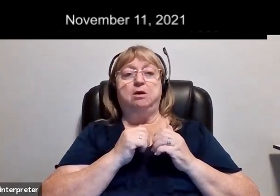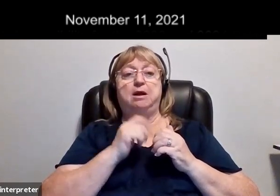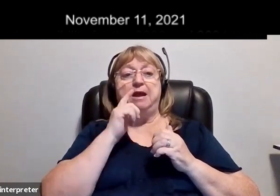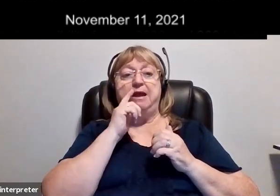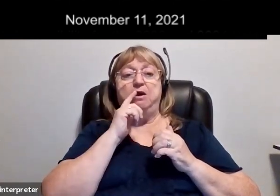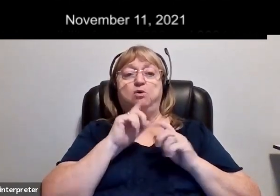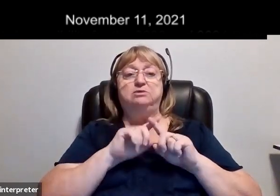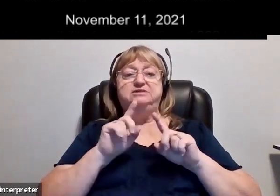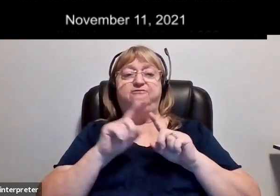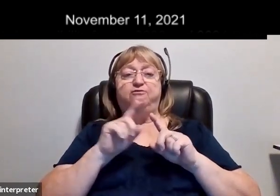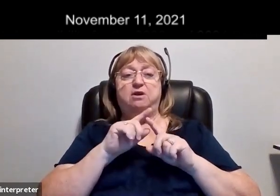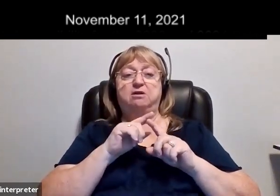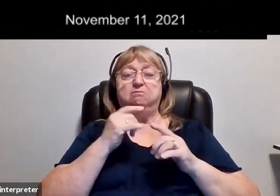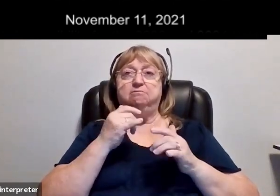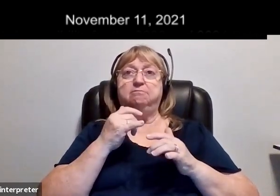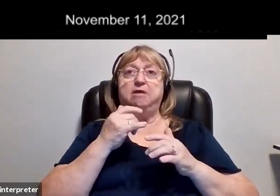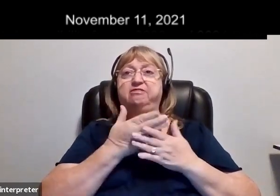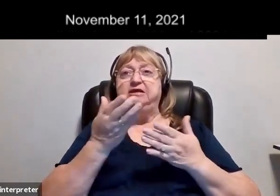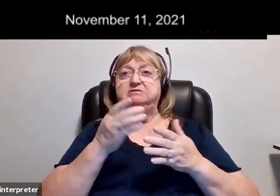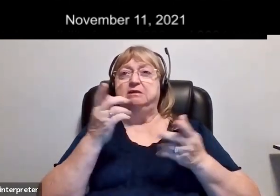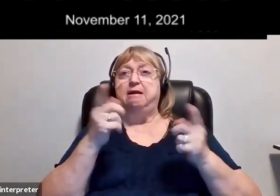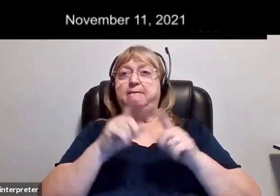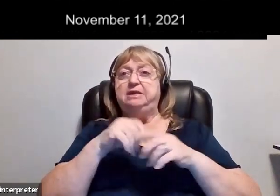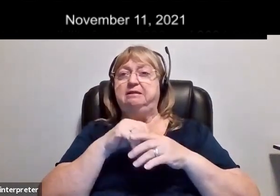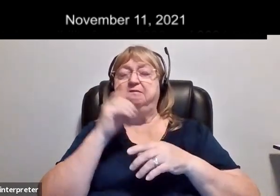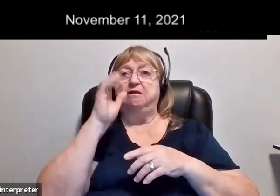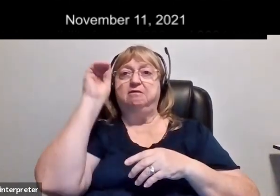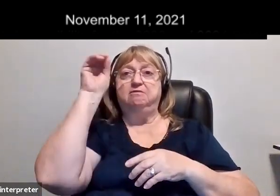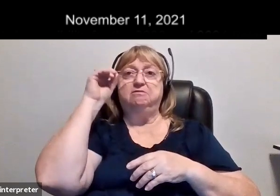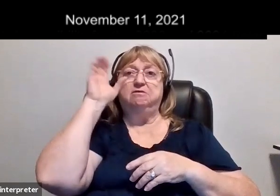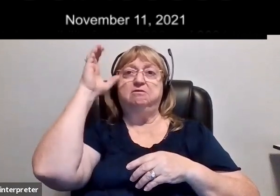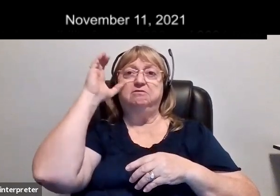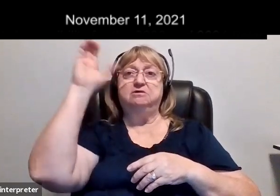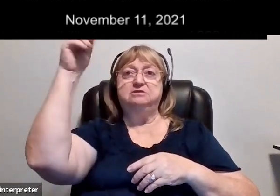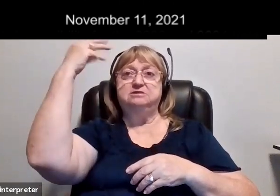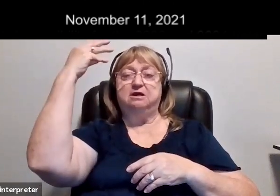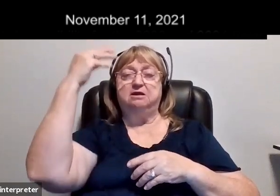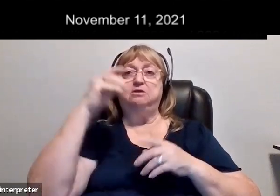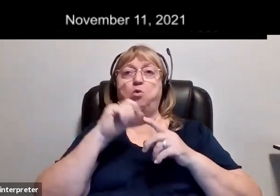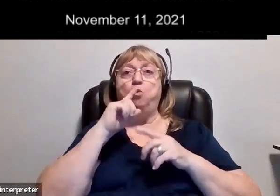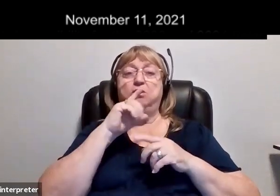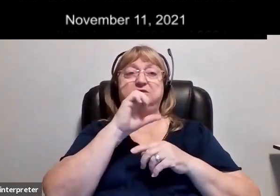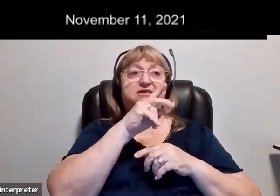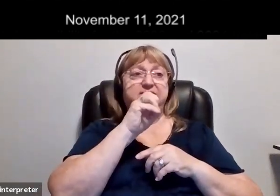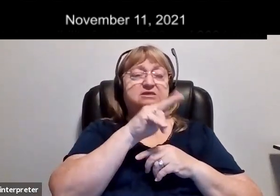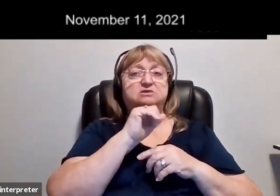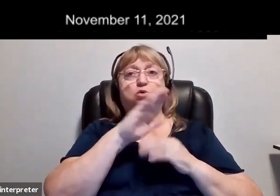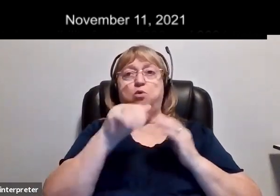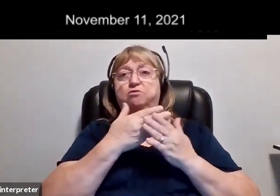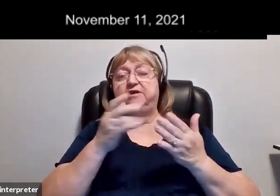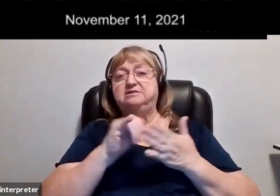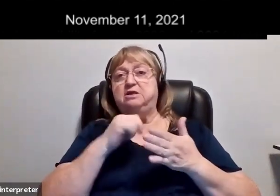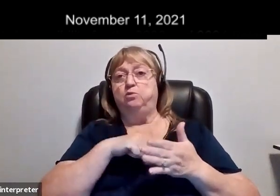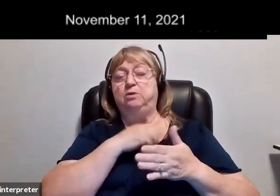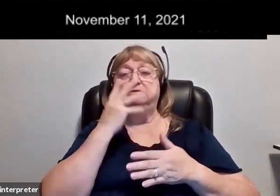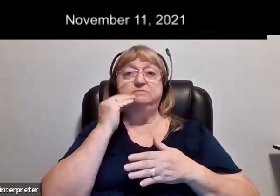phenomena in the sun, or also seasons, or also all things that we experience in our daily